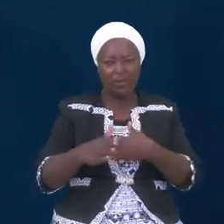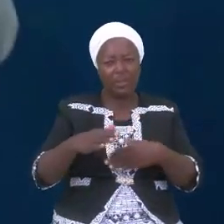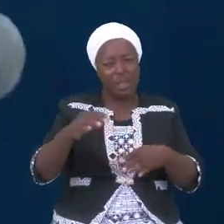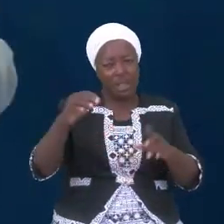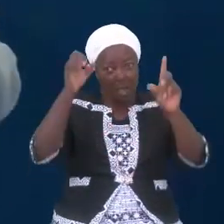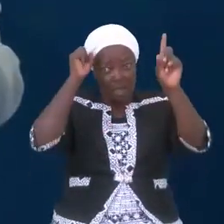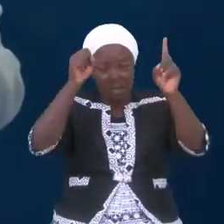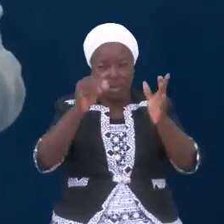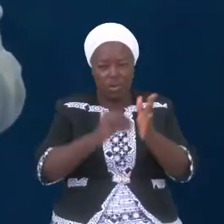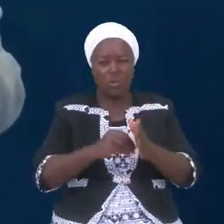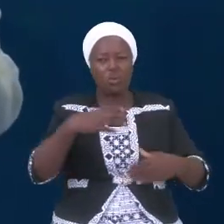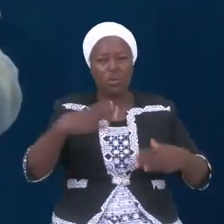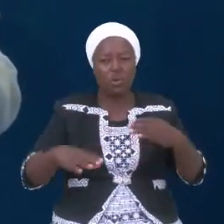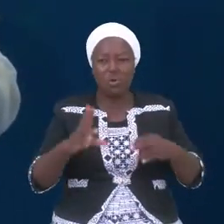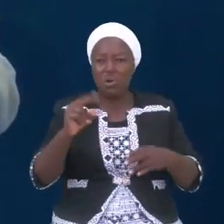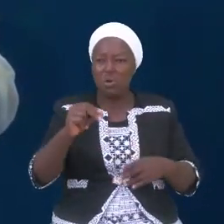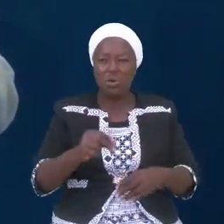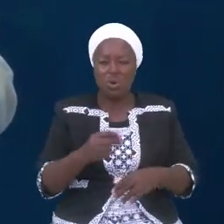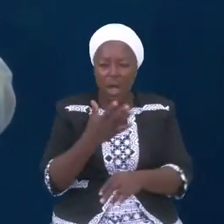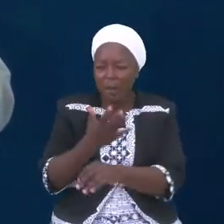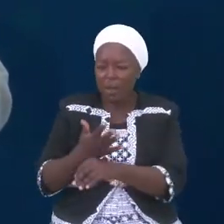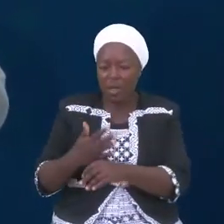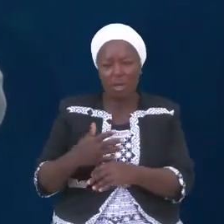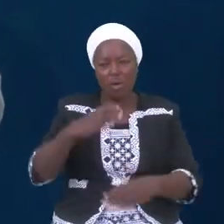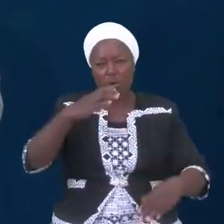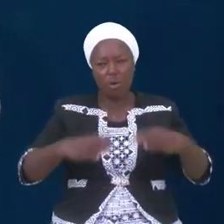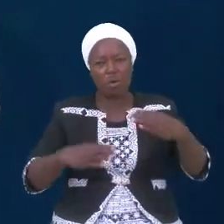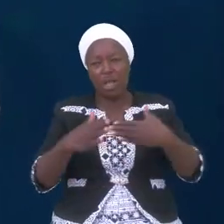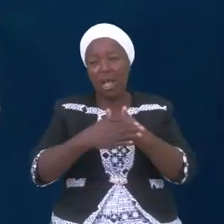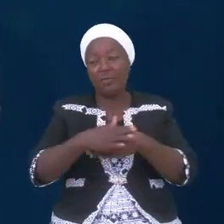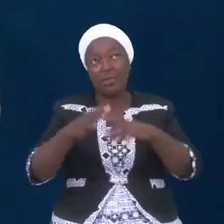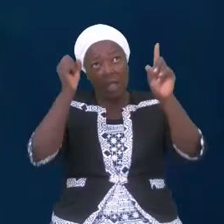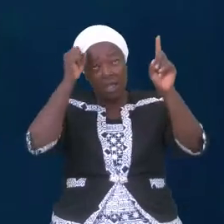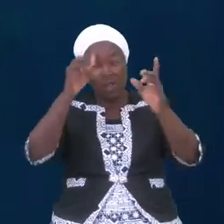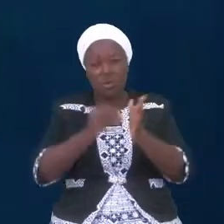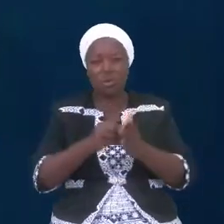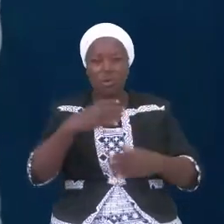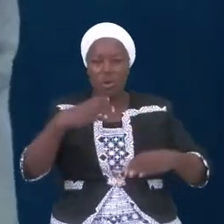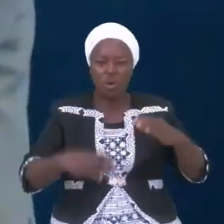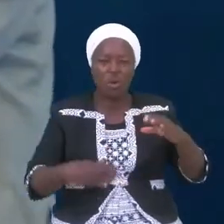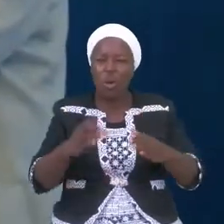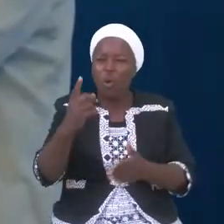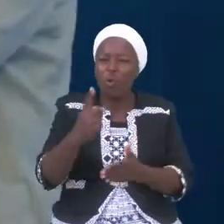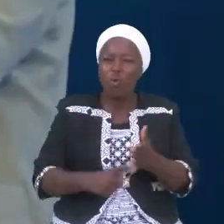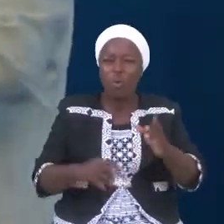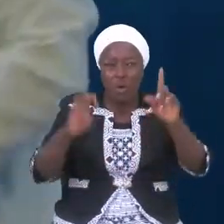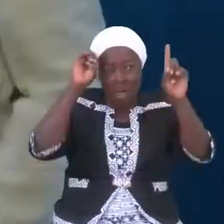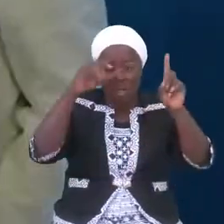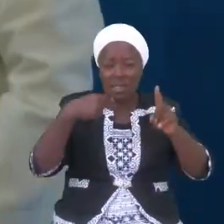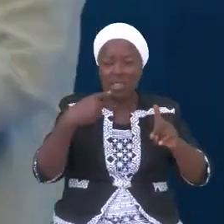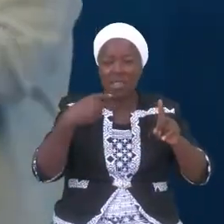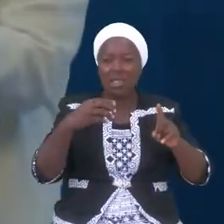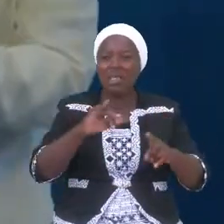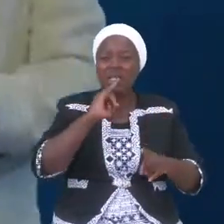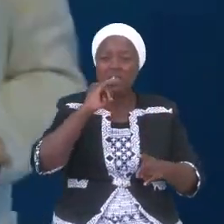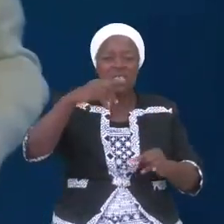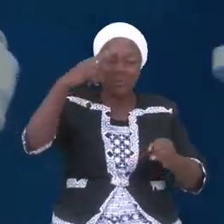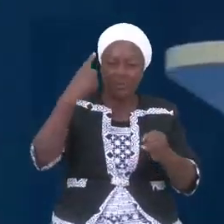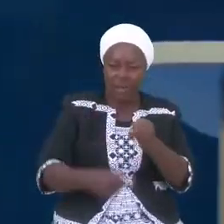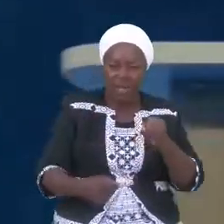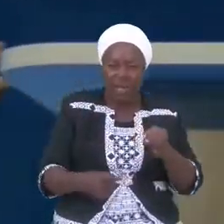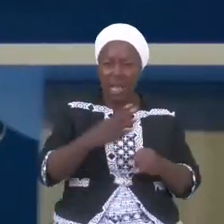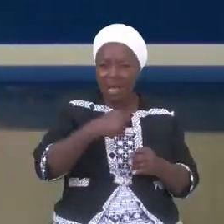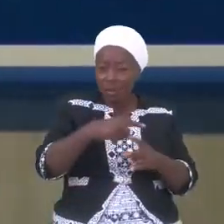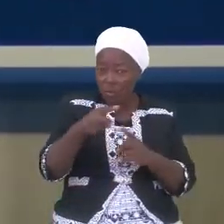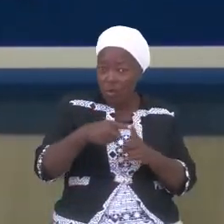There is no appeal court after his court. What he says is final. And when